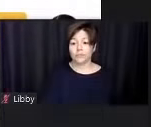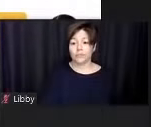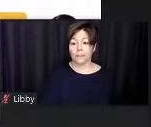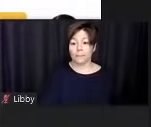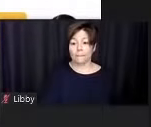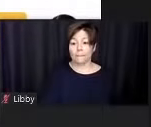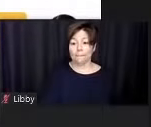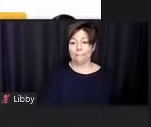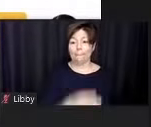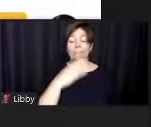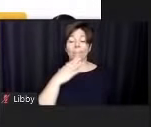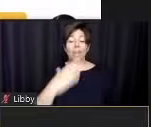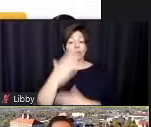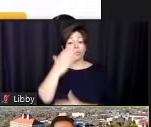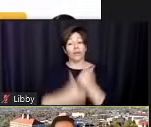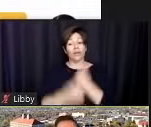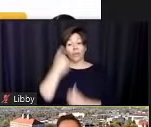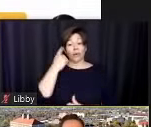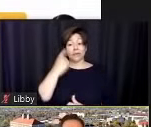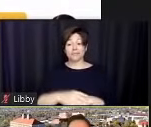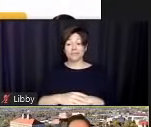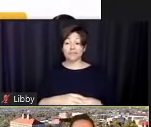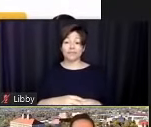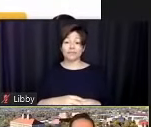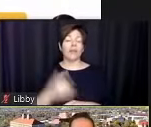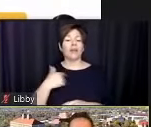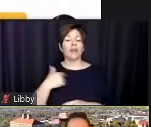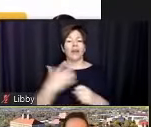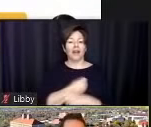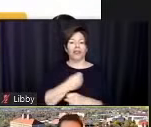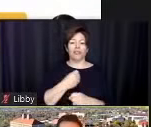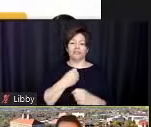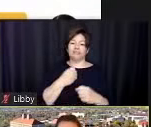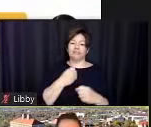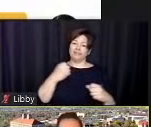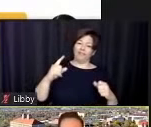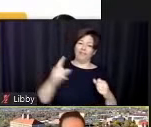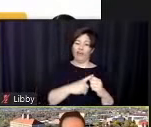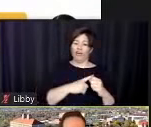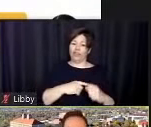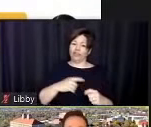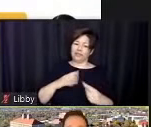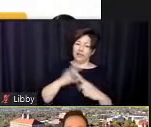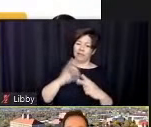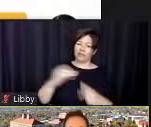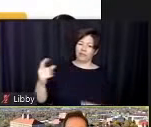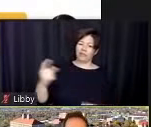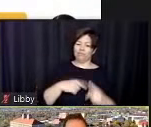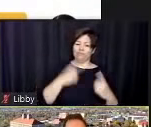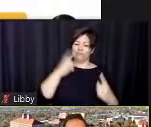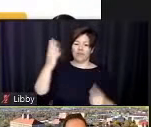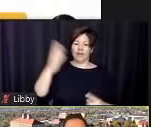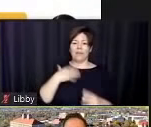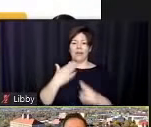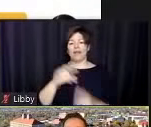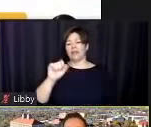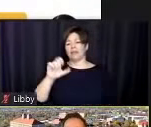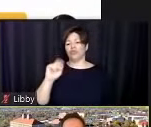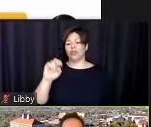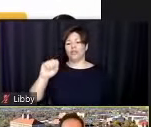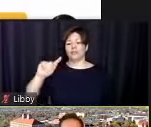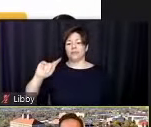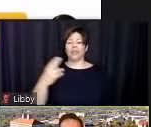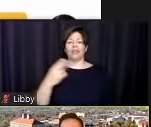Well, good morning, everybody. I grabbed the short straw, so I'm up first. And as Angela mentioned, my name is Sean Smith. I'm